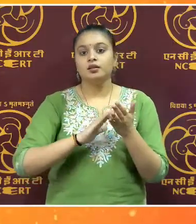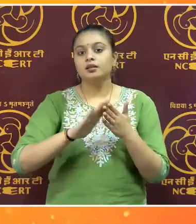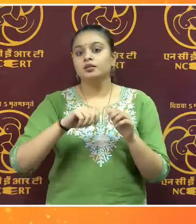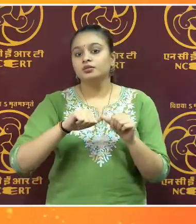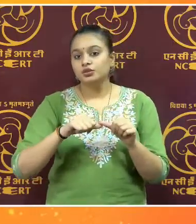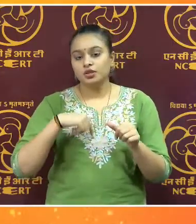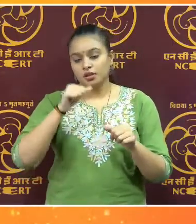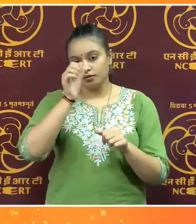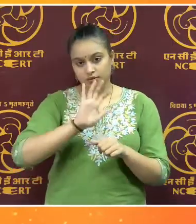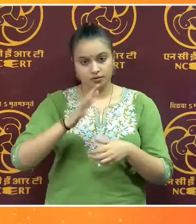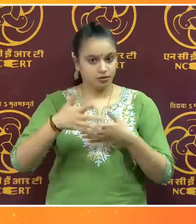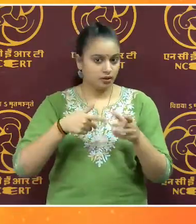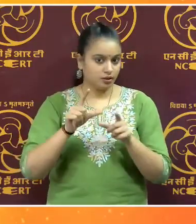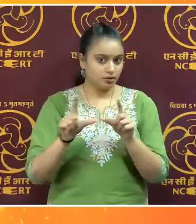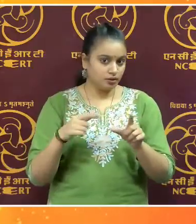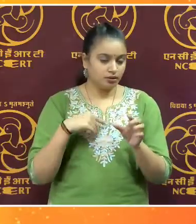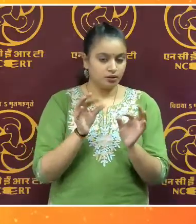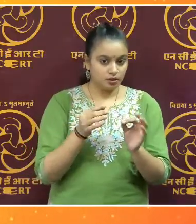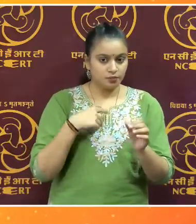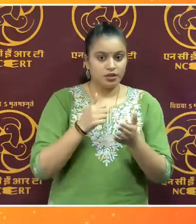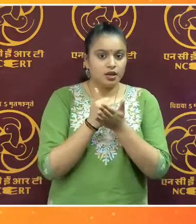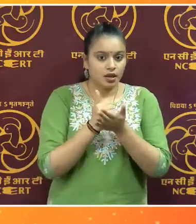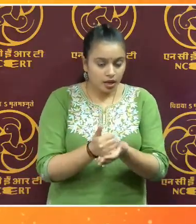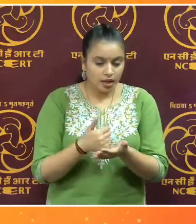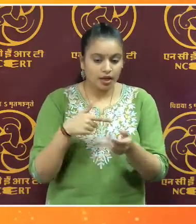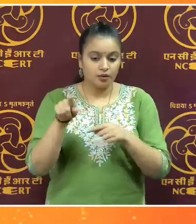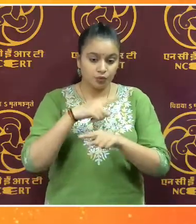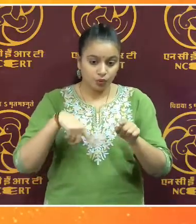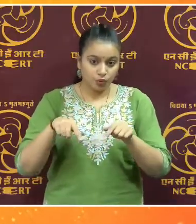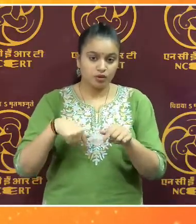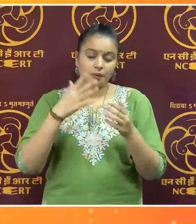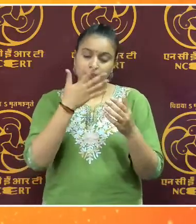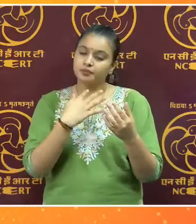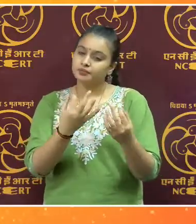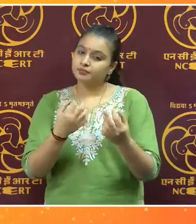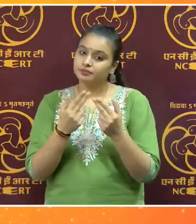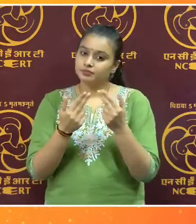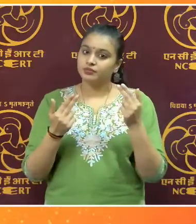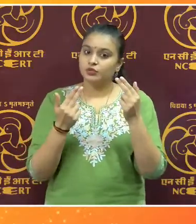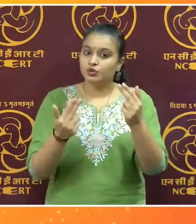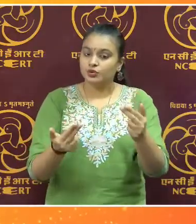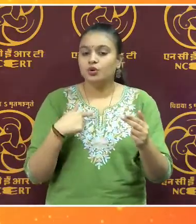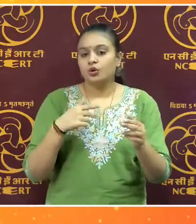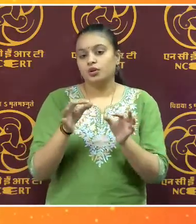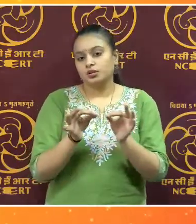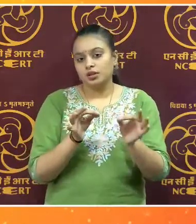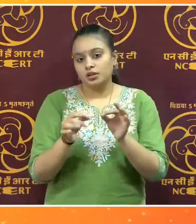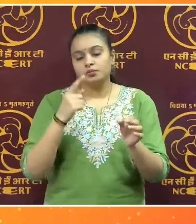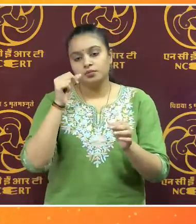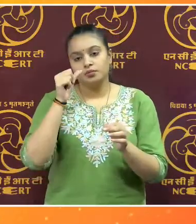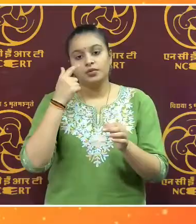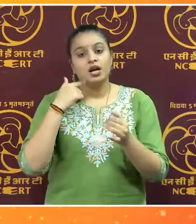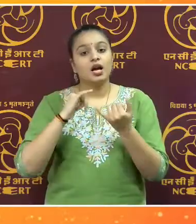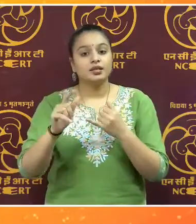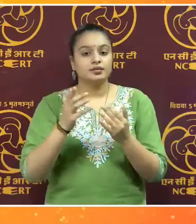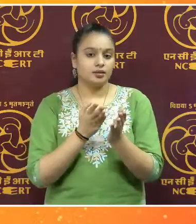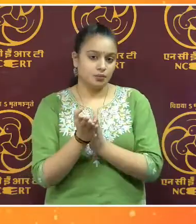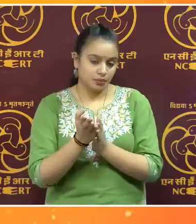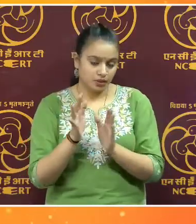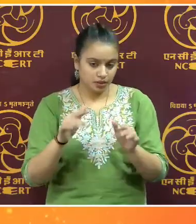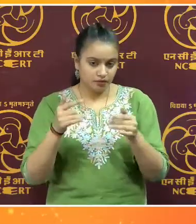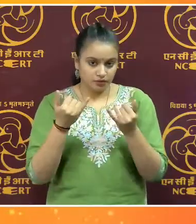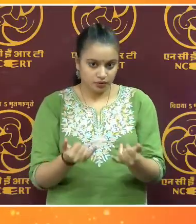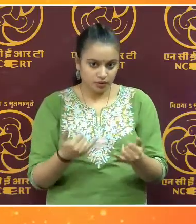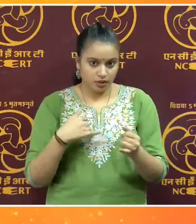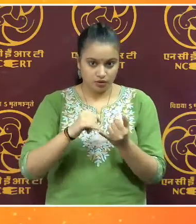Indian Sign Language interpreter, for helping our viewers to understand this beautiful story and entire session in the form of Indian Sign Language. And now,